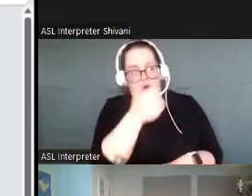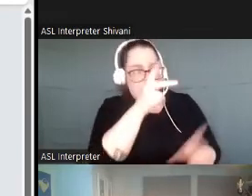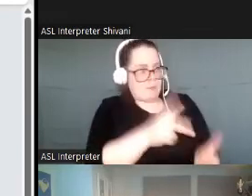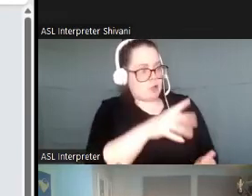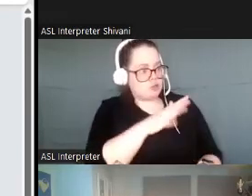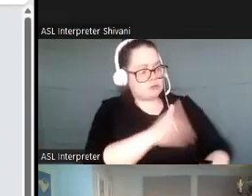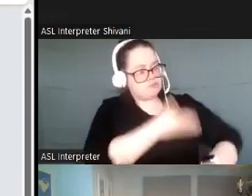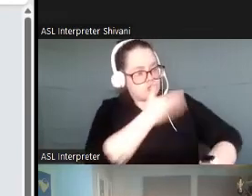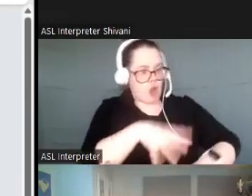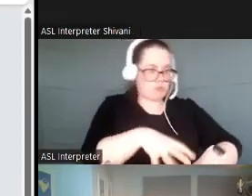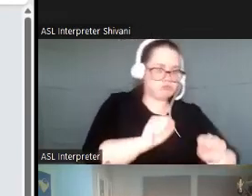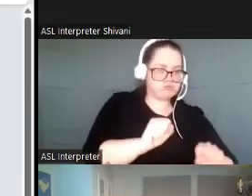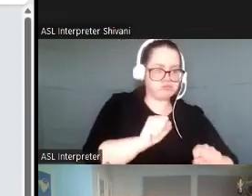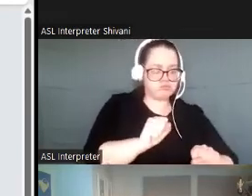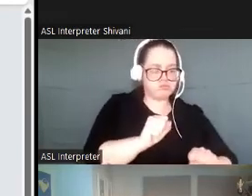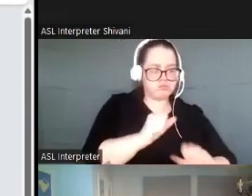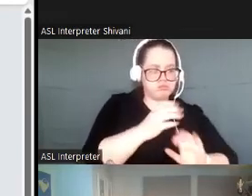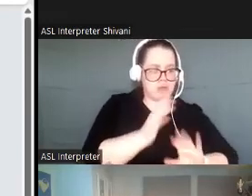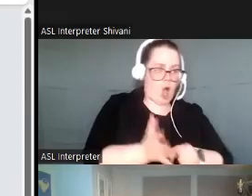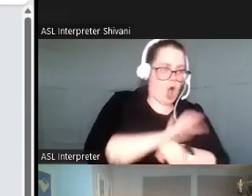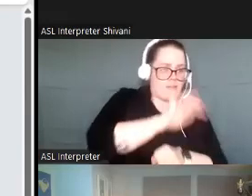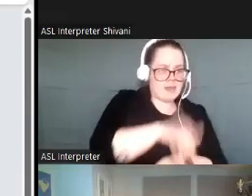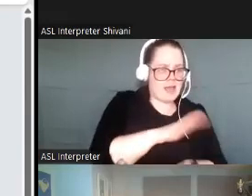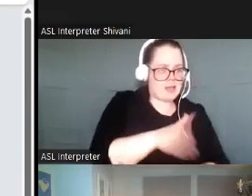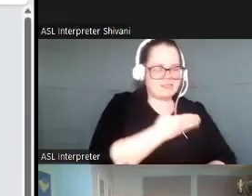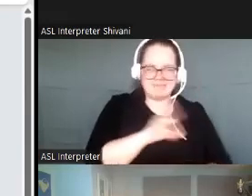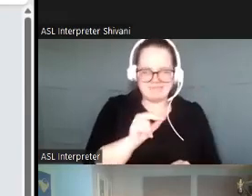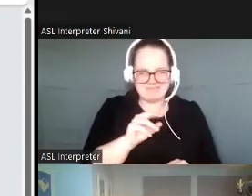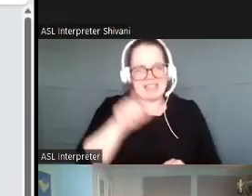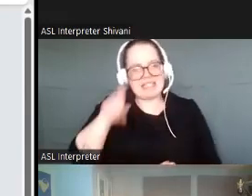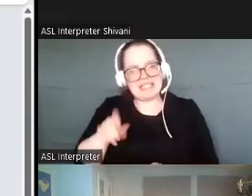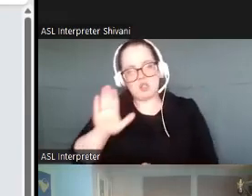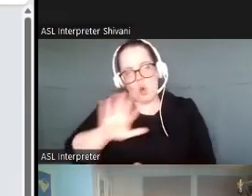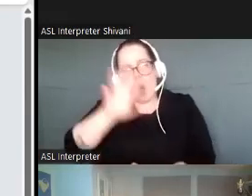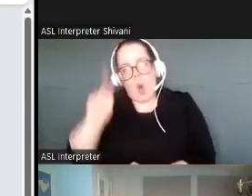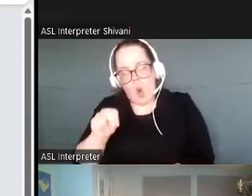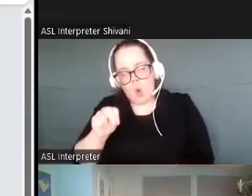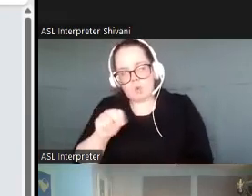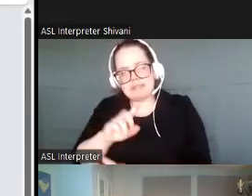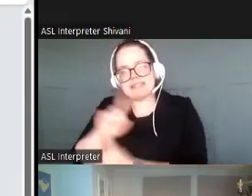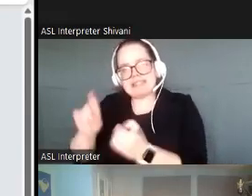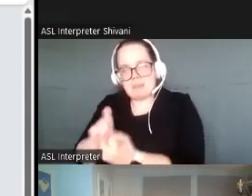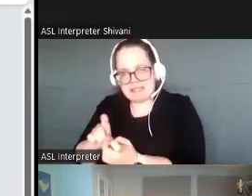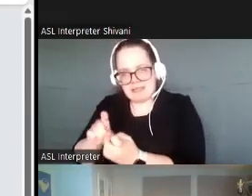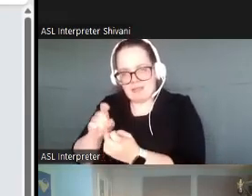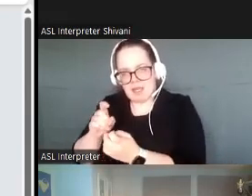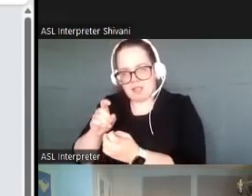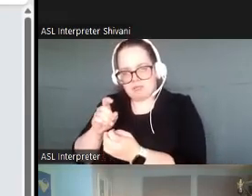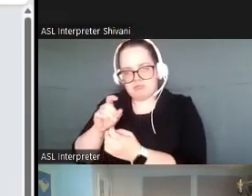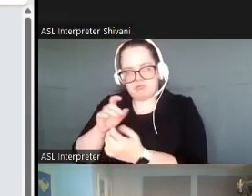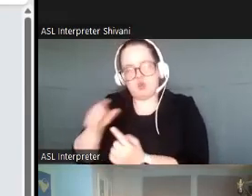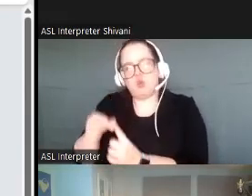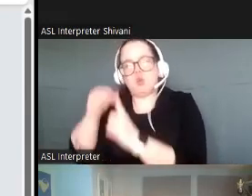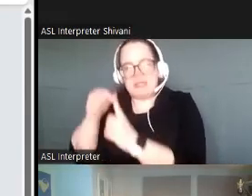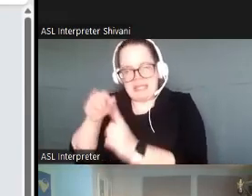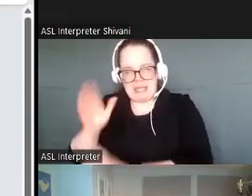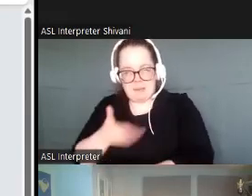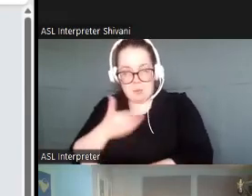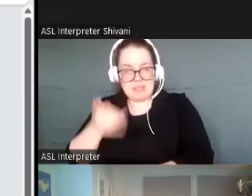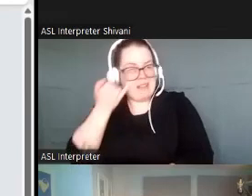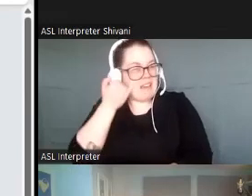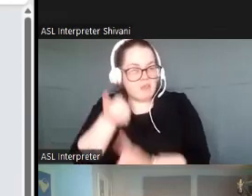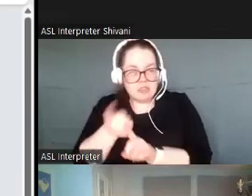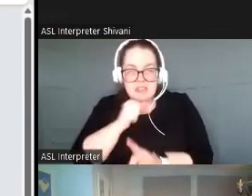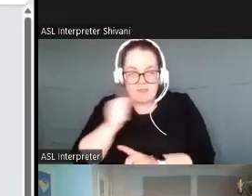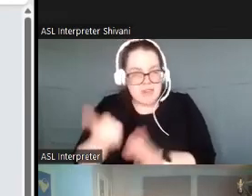The mission statement for my company is preserving jazz as an art form. If you're not writing new music, you're not preserving